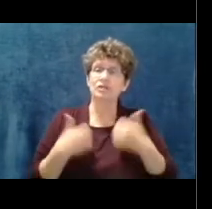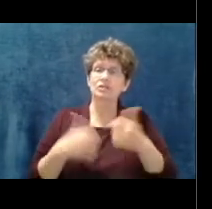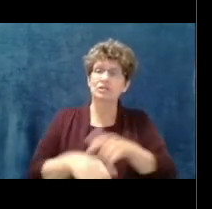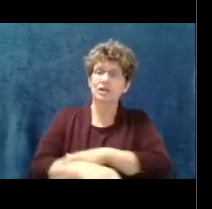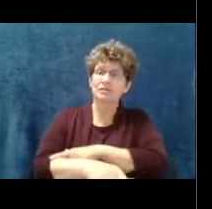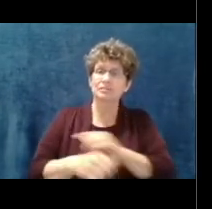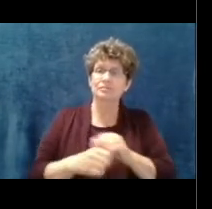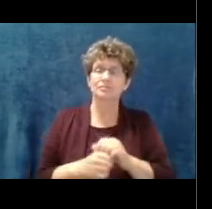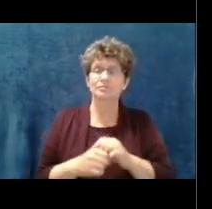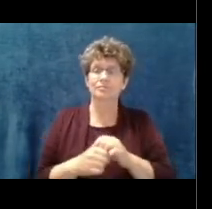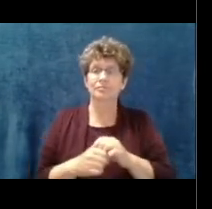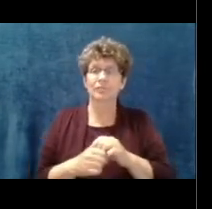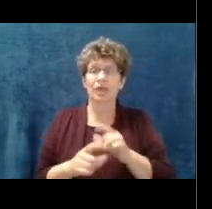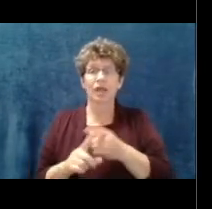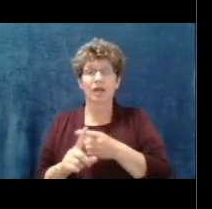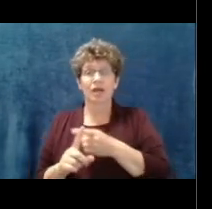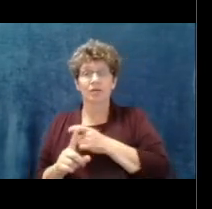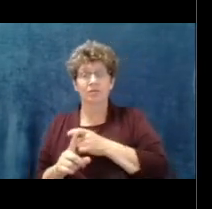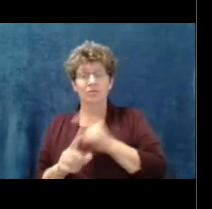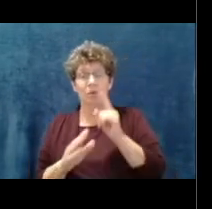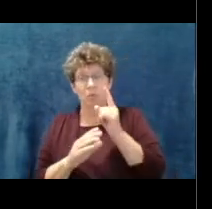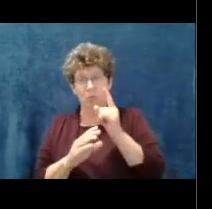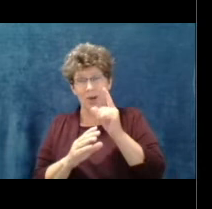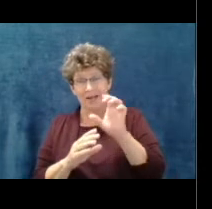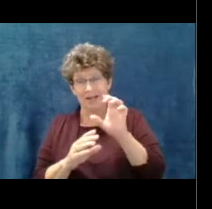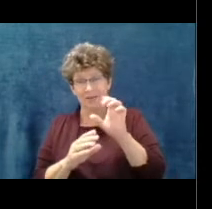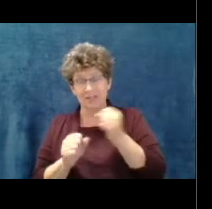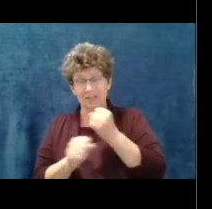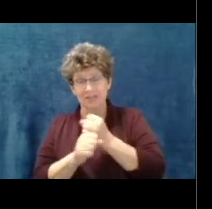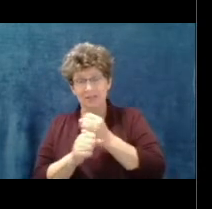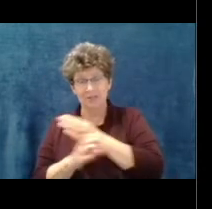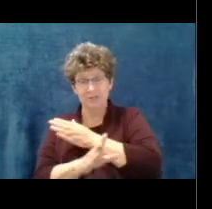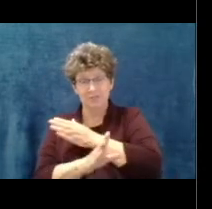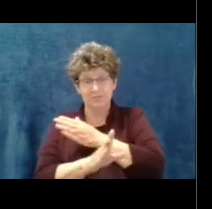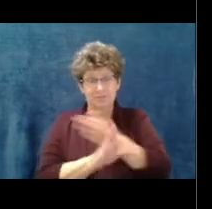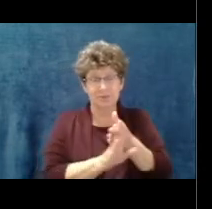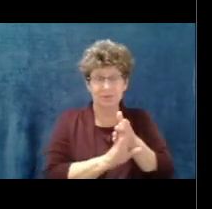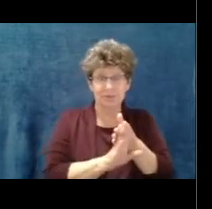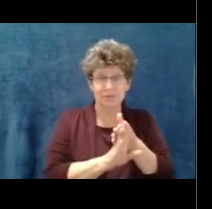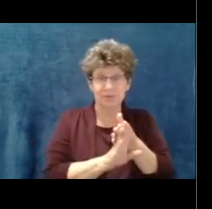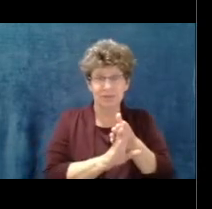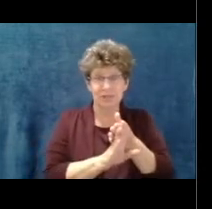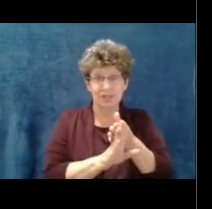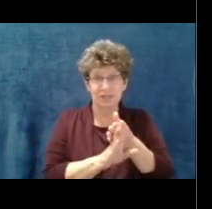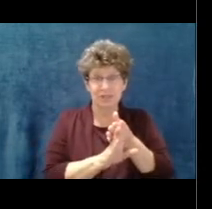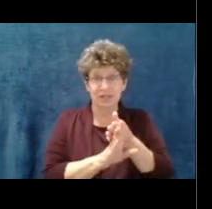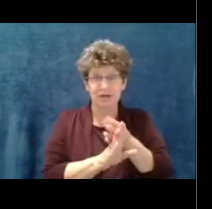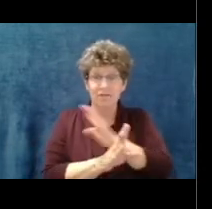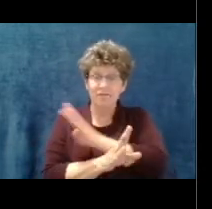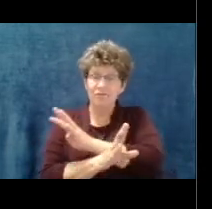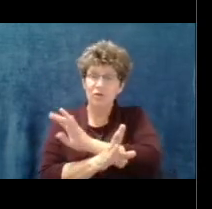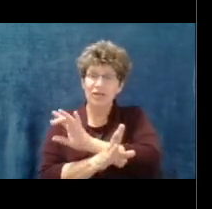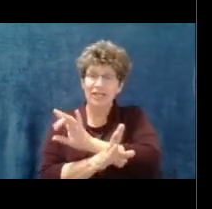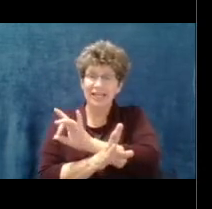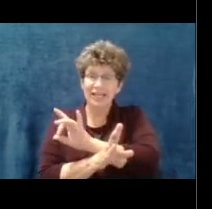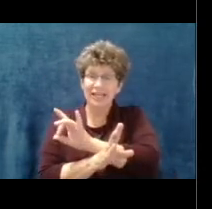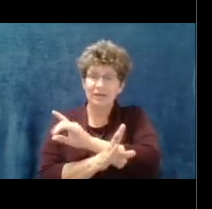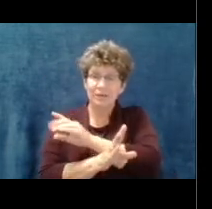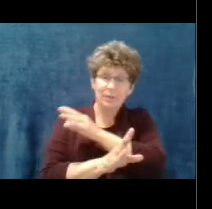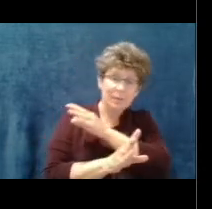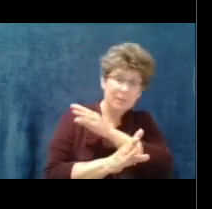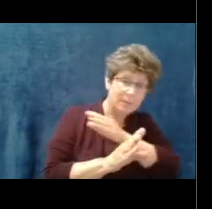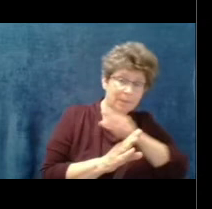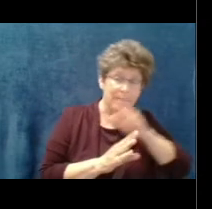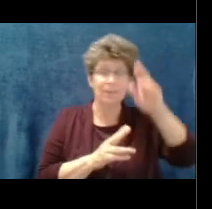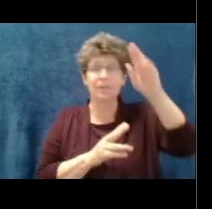from 48 to 83 years. That's a blink of the eye in the grand scheme of human and